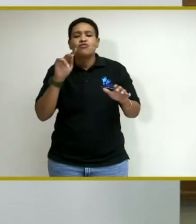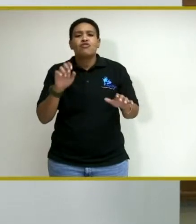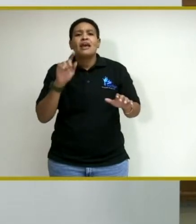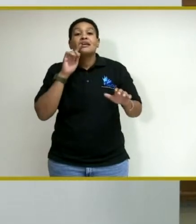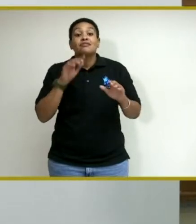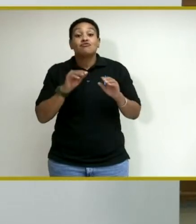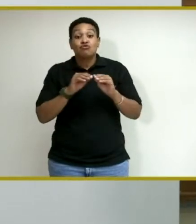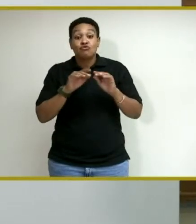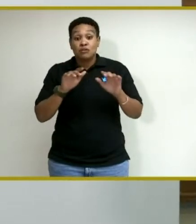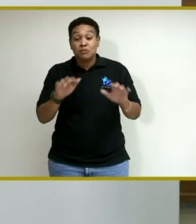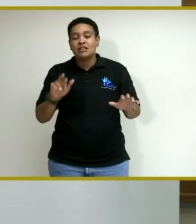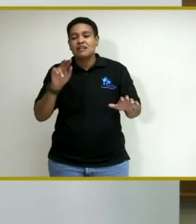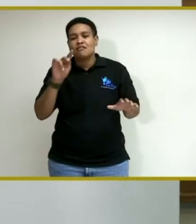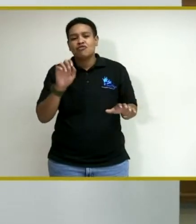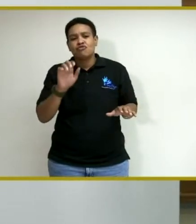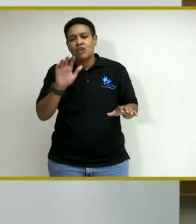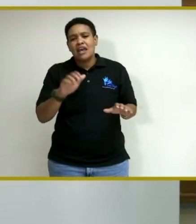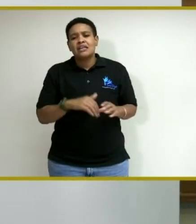positivity